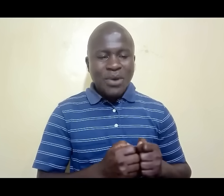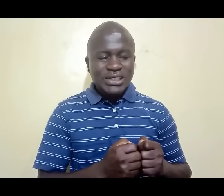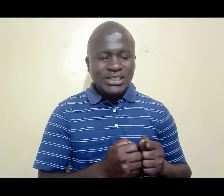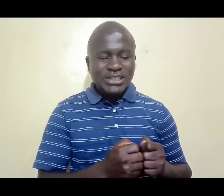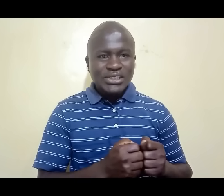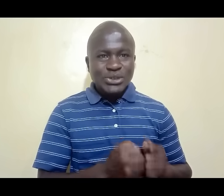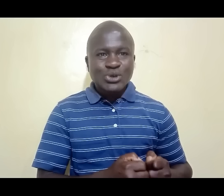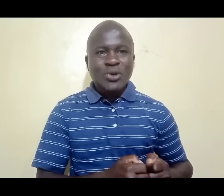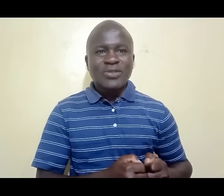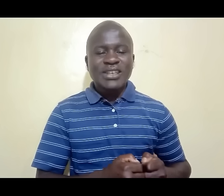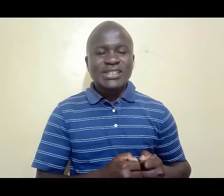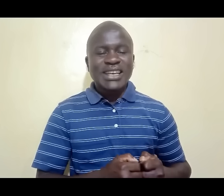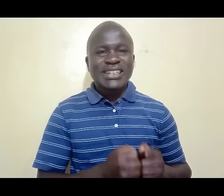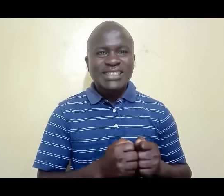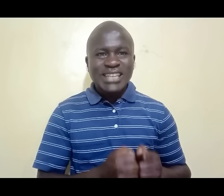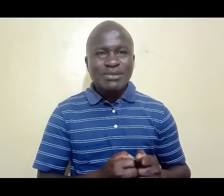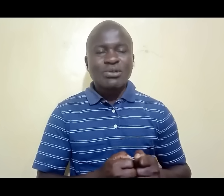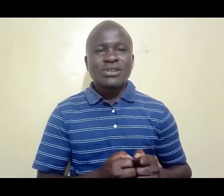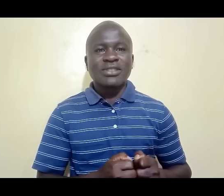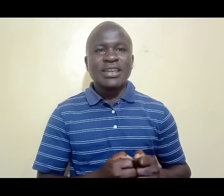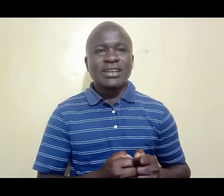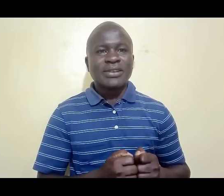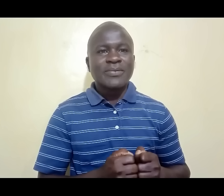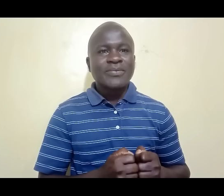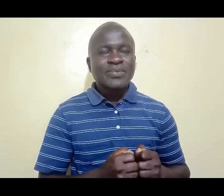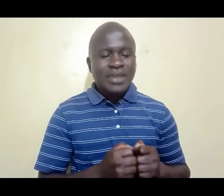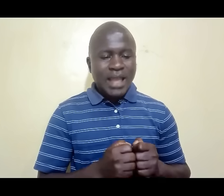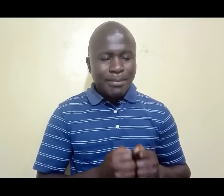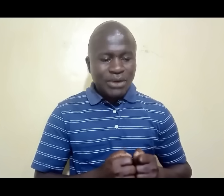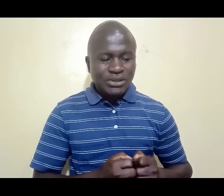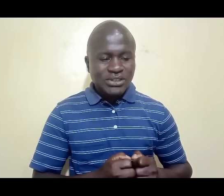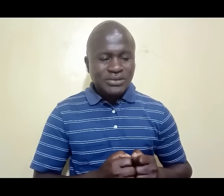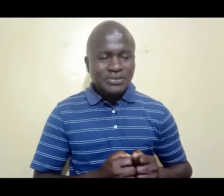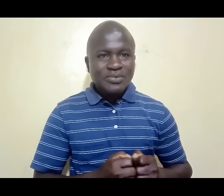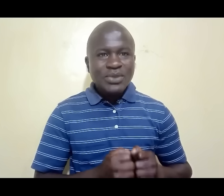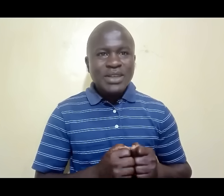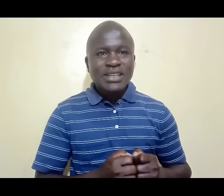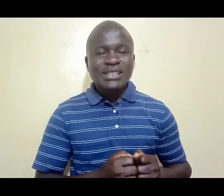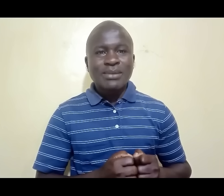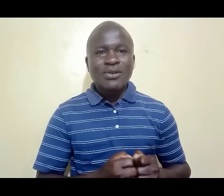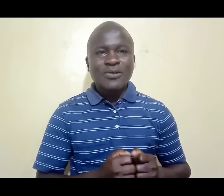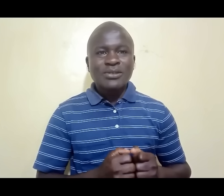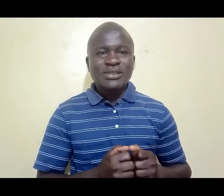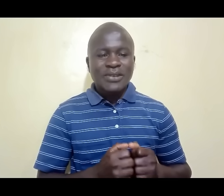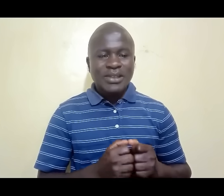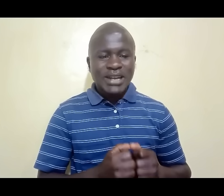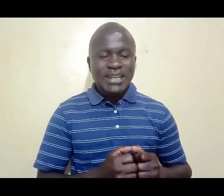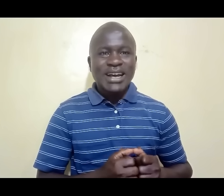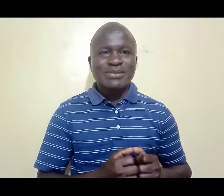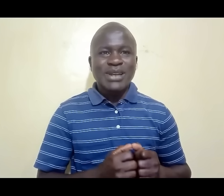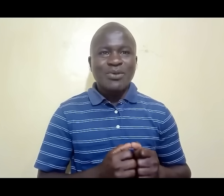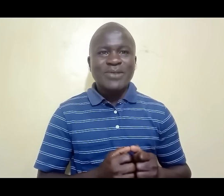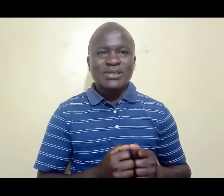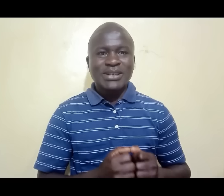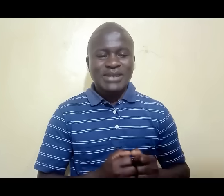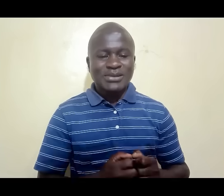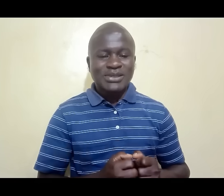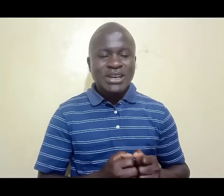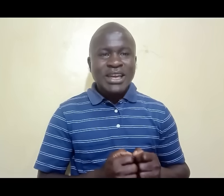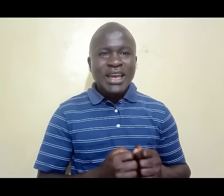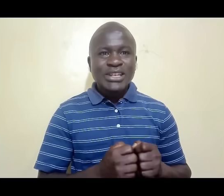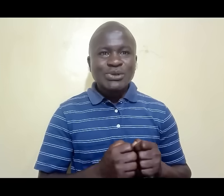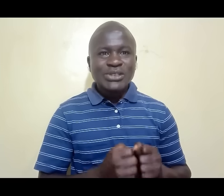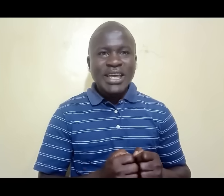I want you to watch this and tell me what you think about this sermon. Of course, Father Wainaina has been away for some